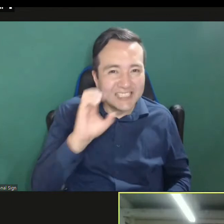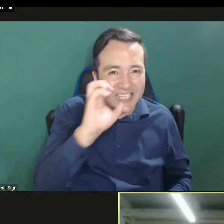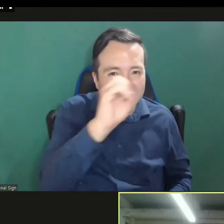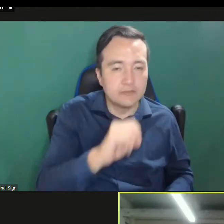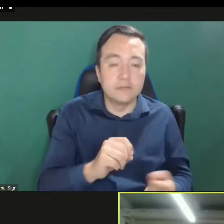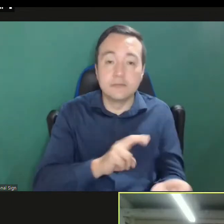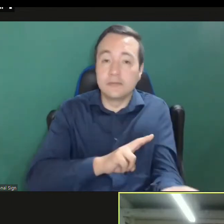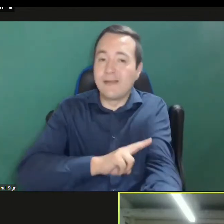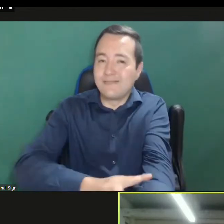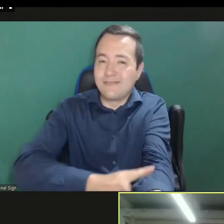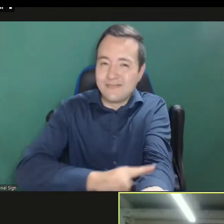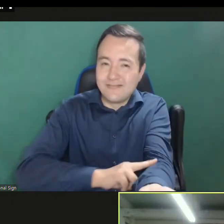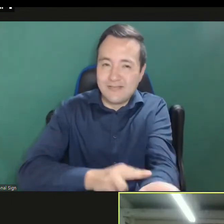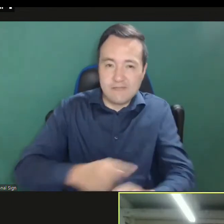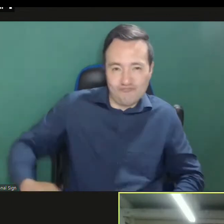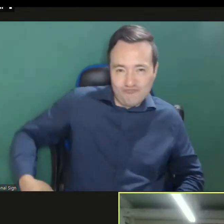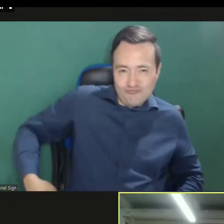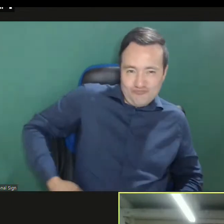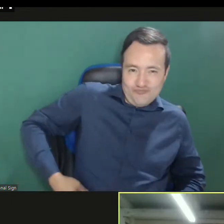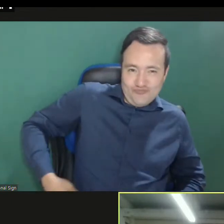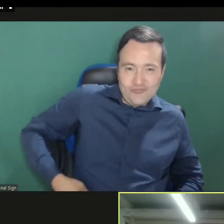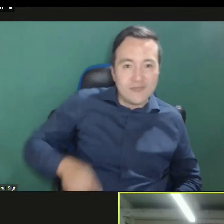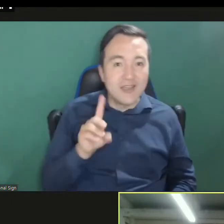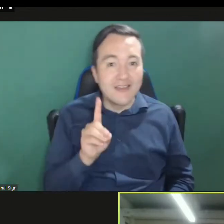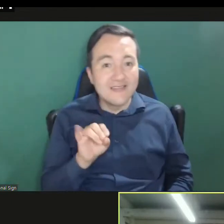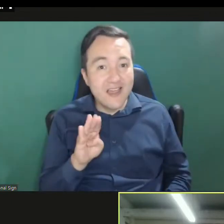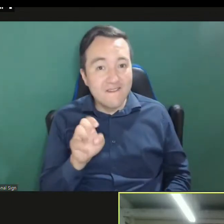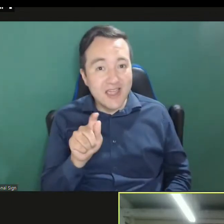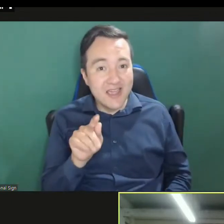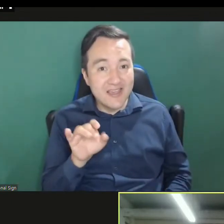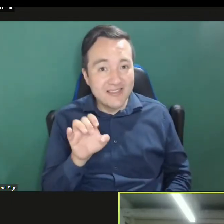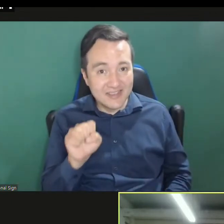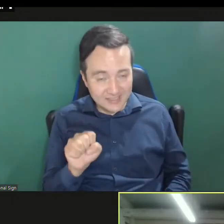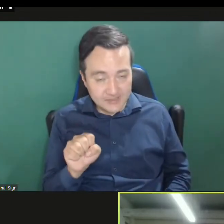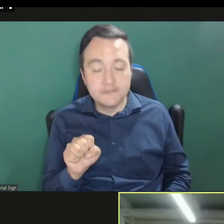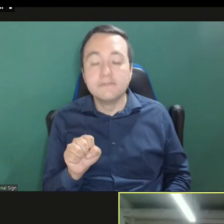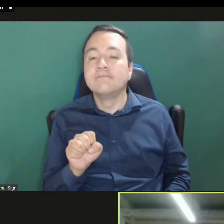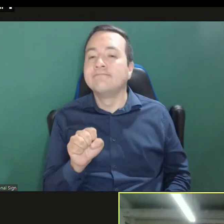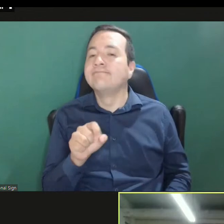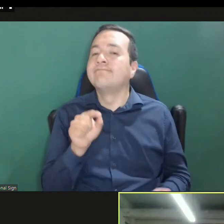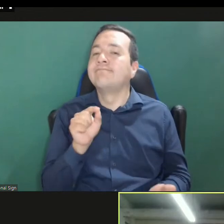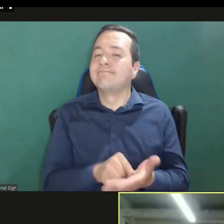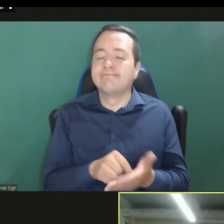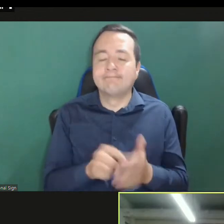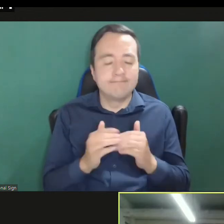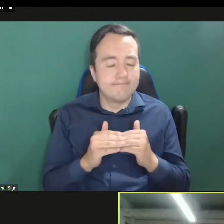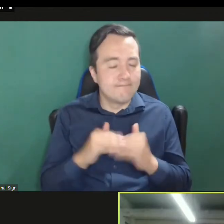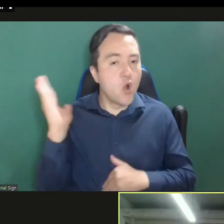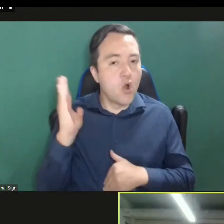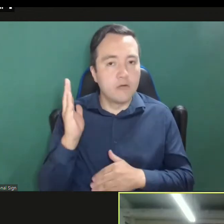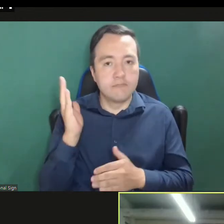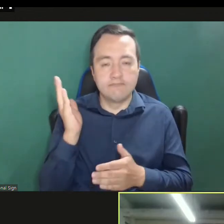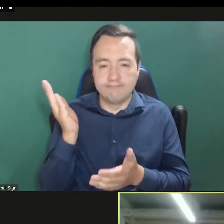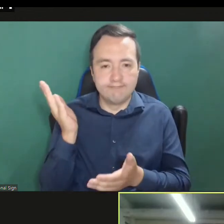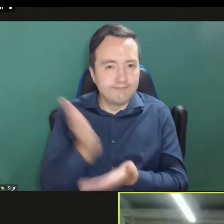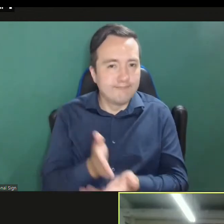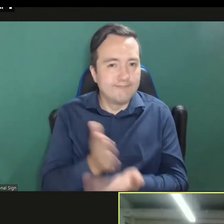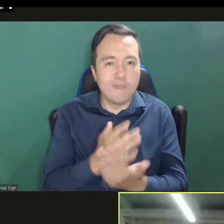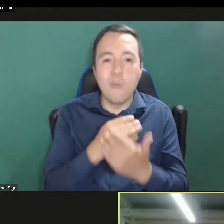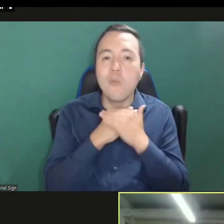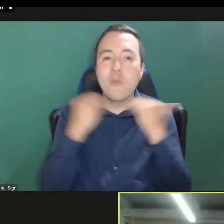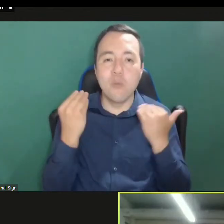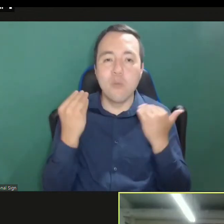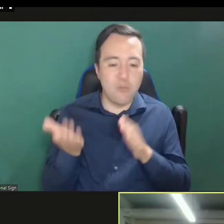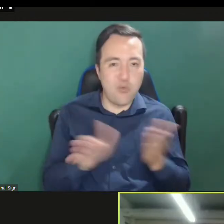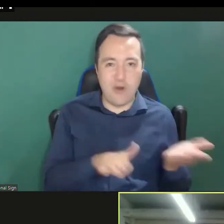Suriname, followed by cancer. As known, people with NCDs are more susceptible to